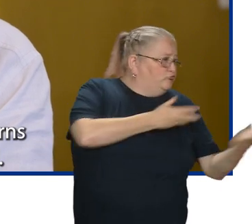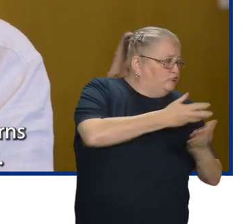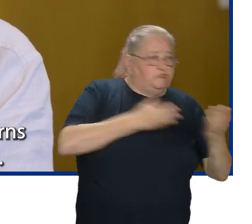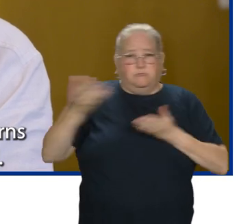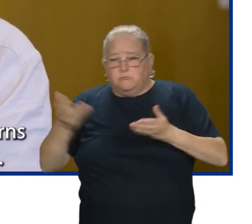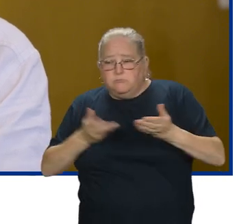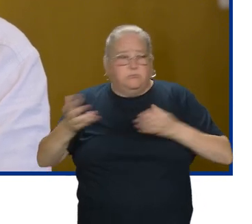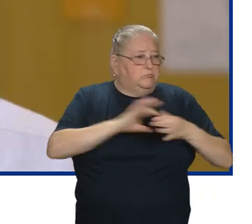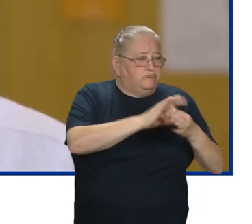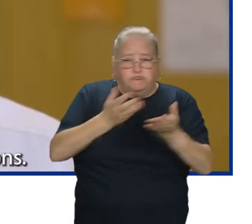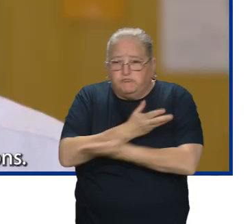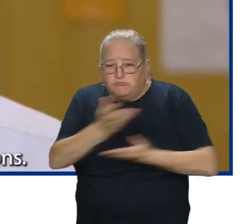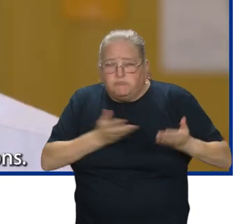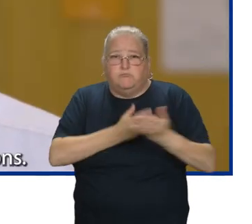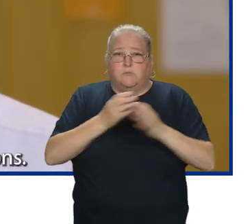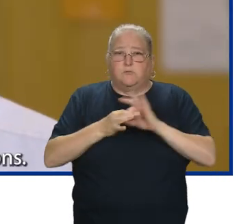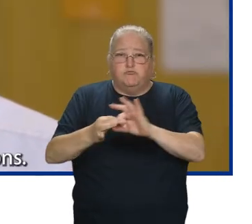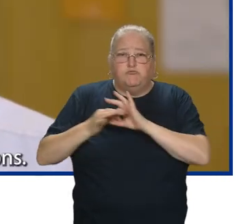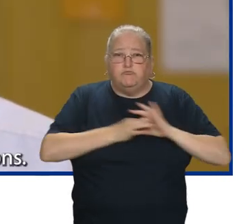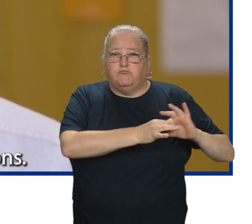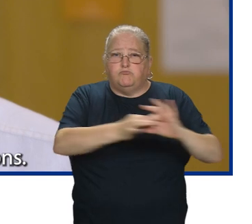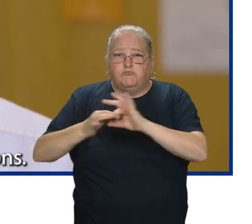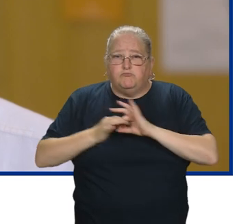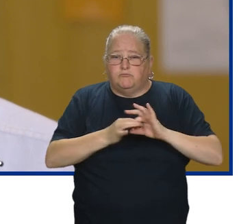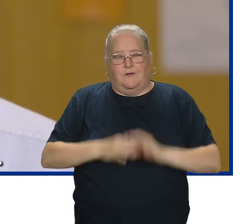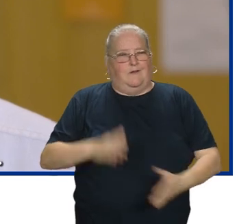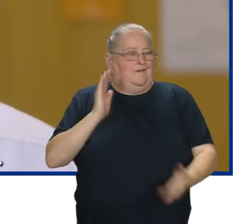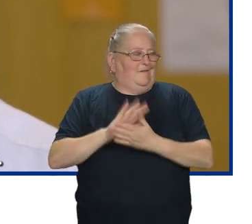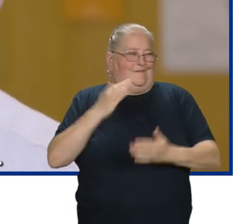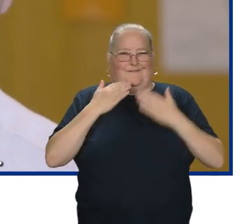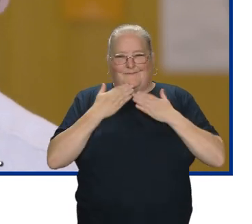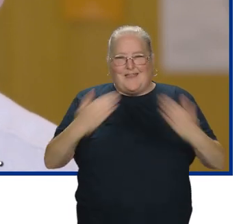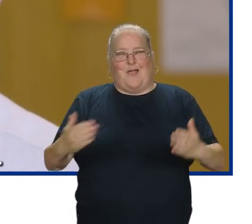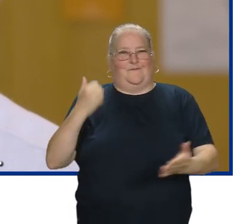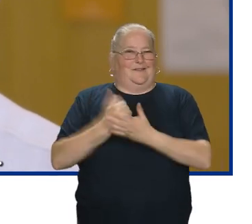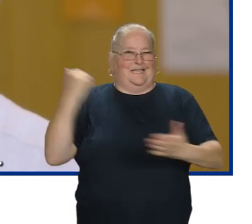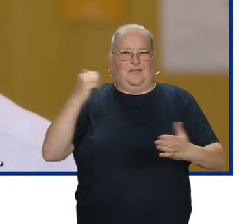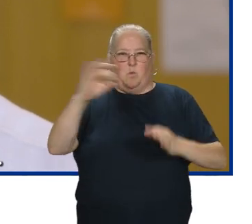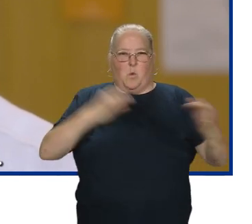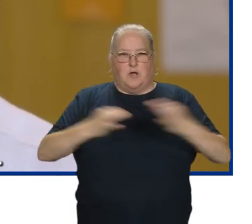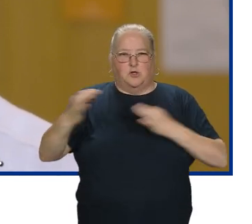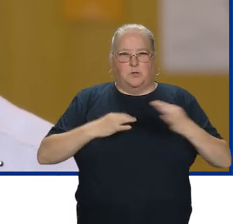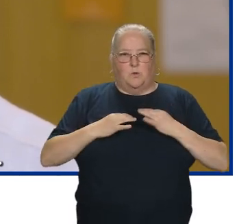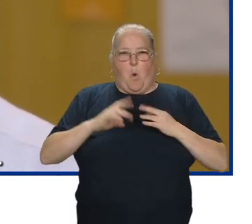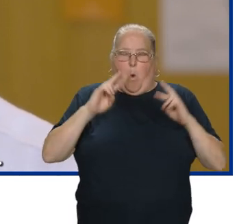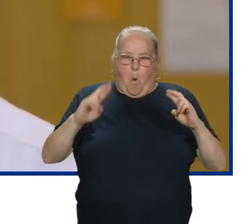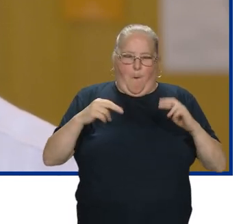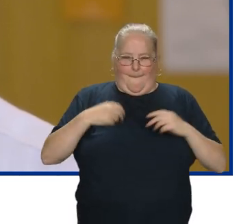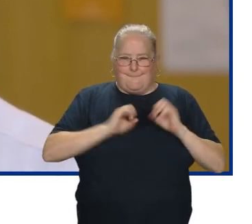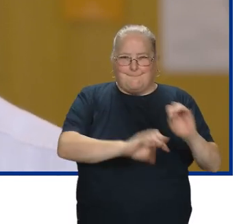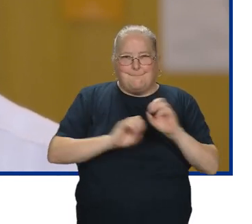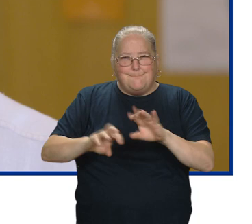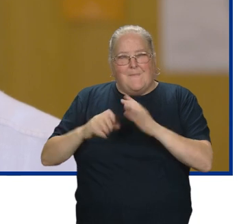team as well. Well, thank you for those great questions. I hope my answers have helped explain the checks and their